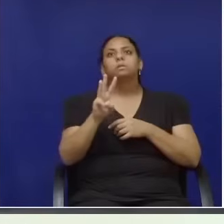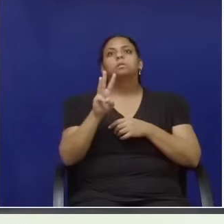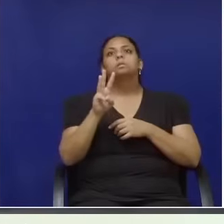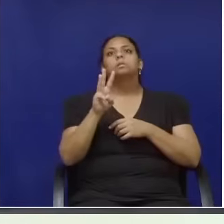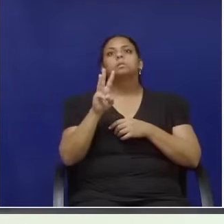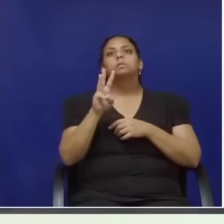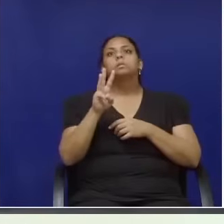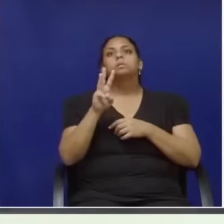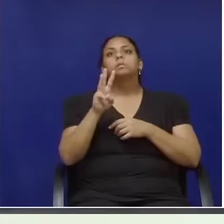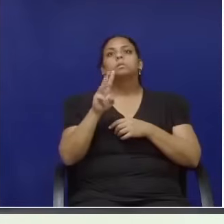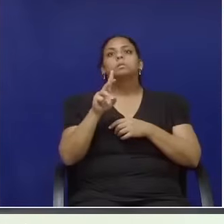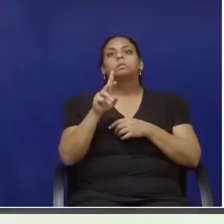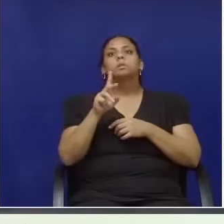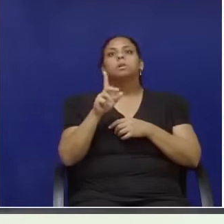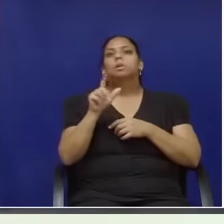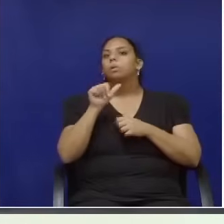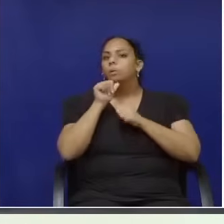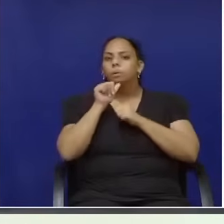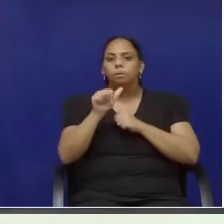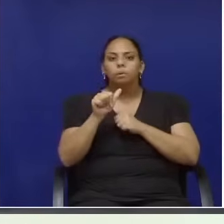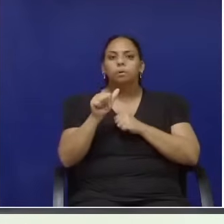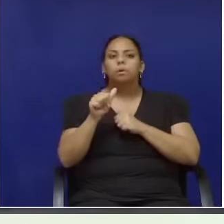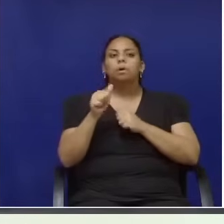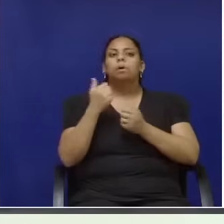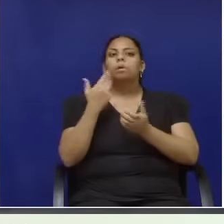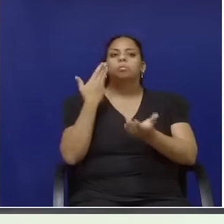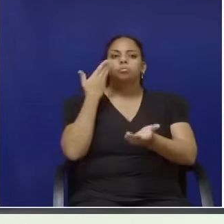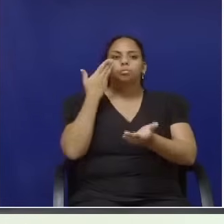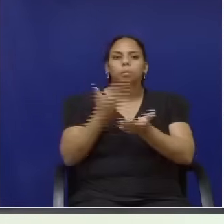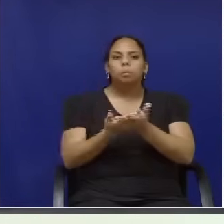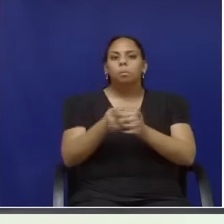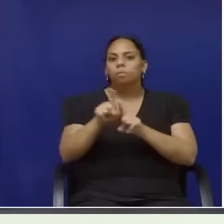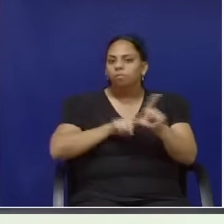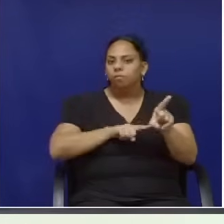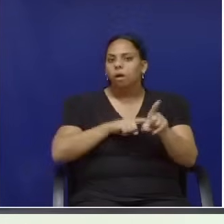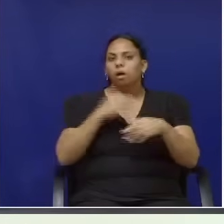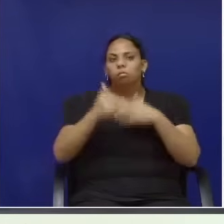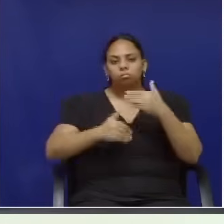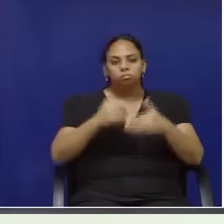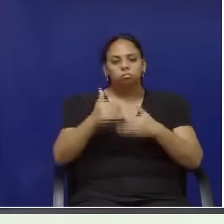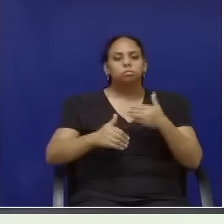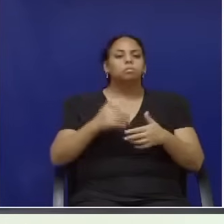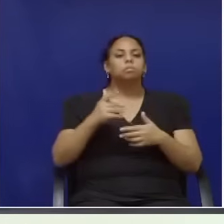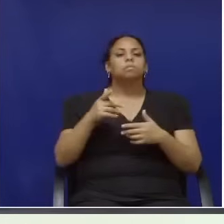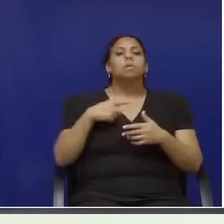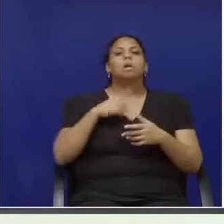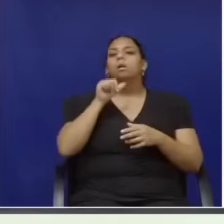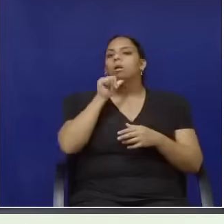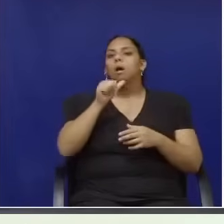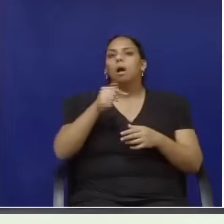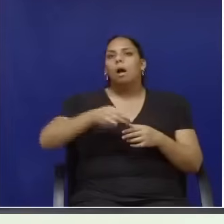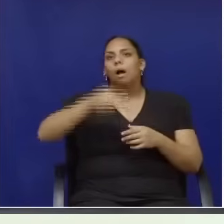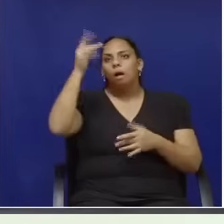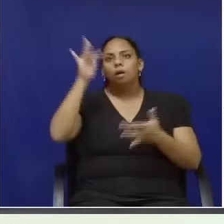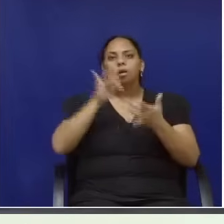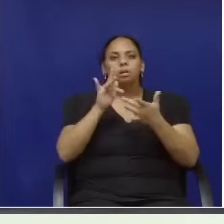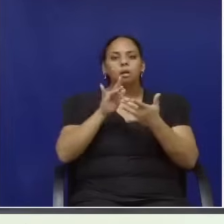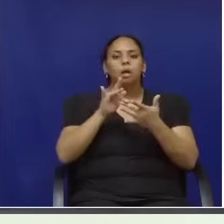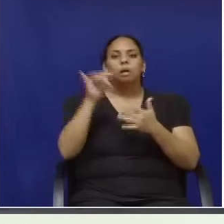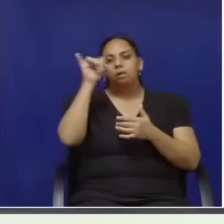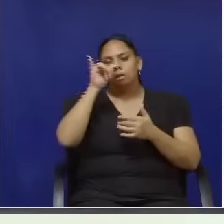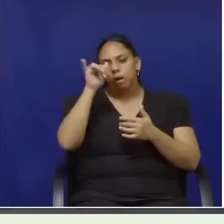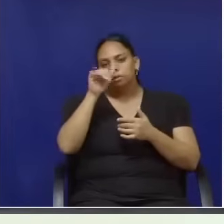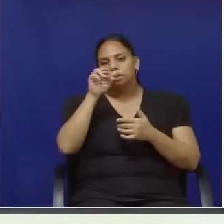not process 2 requests from the high contact crimes. None of the demands of the high contact crimes